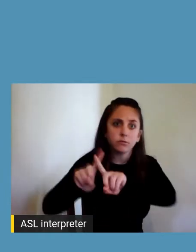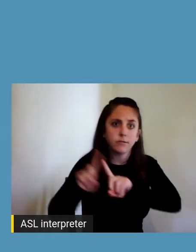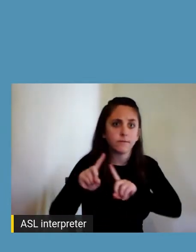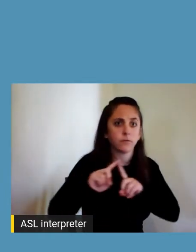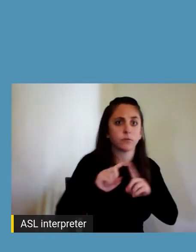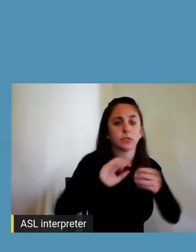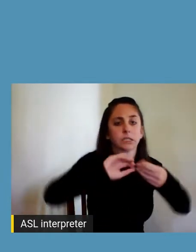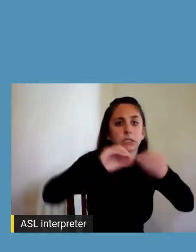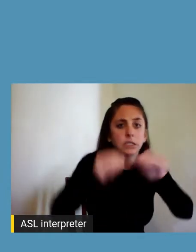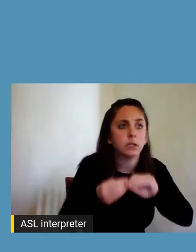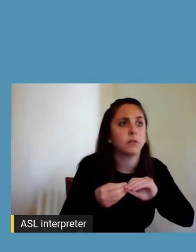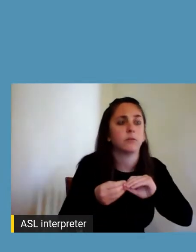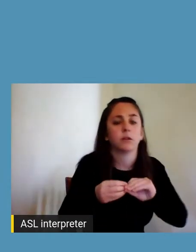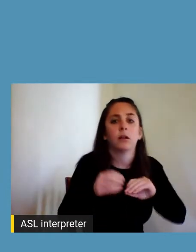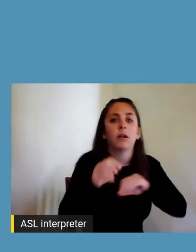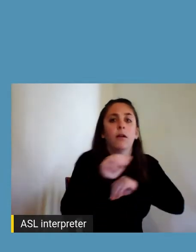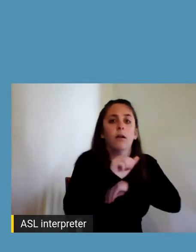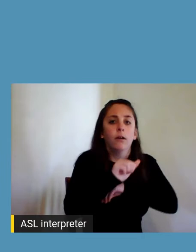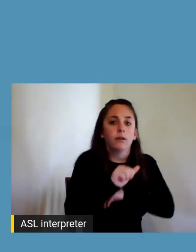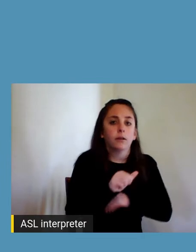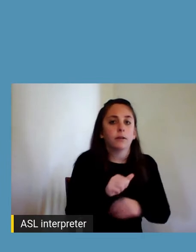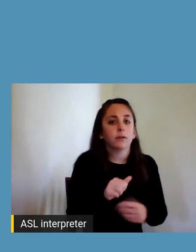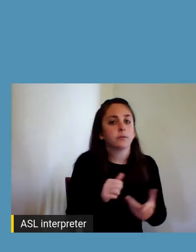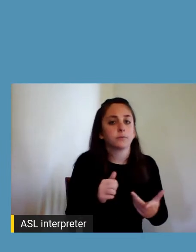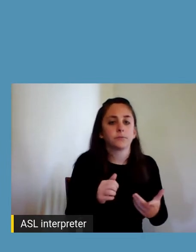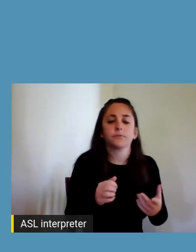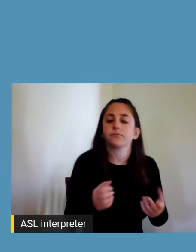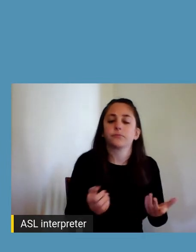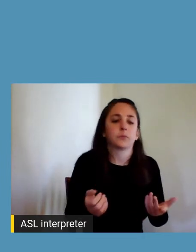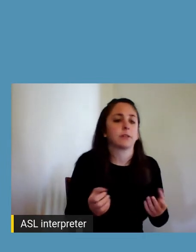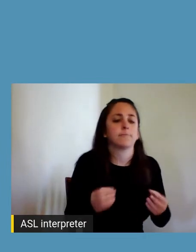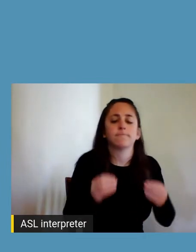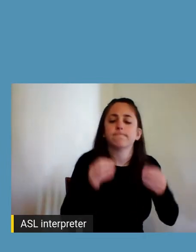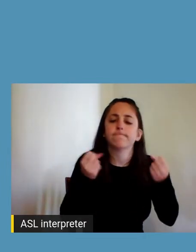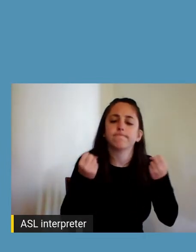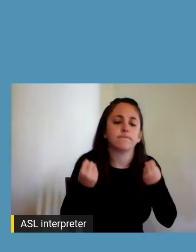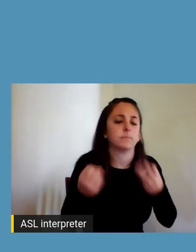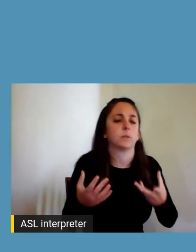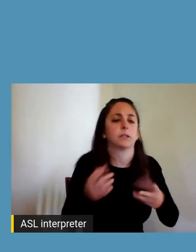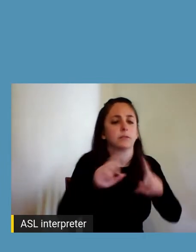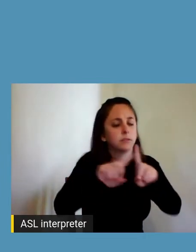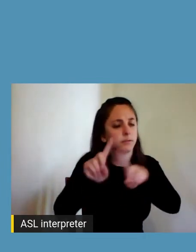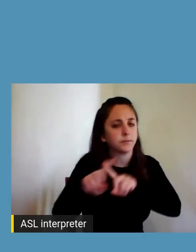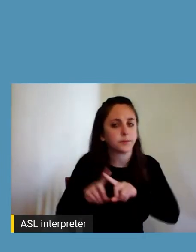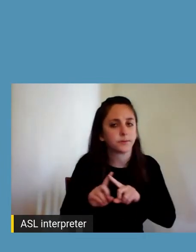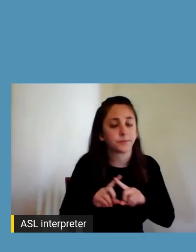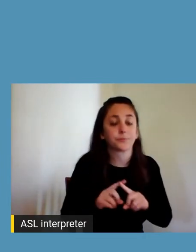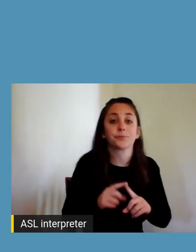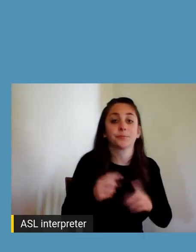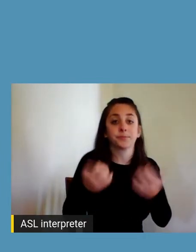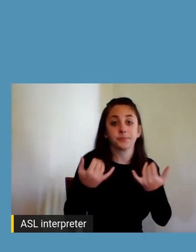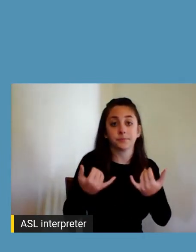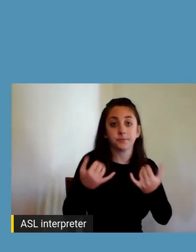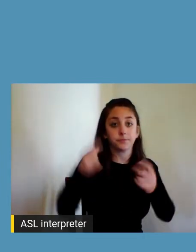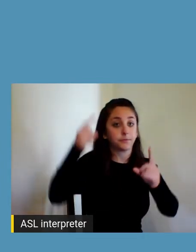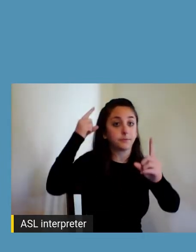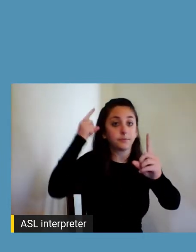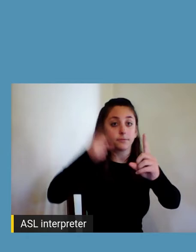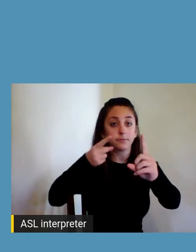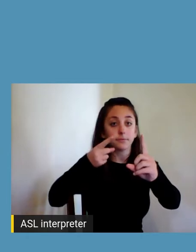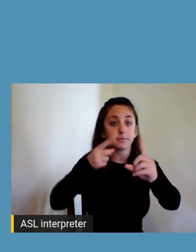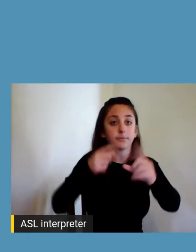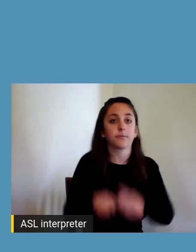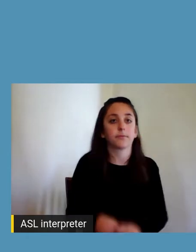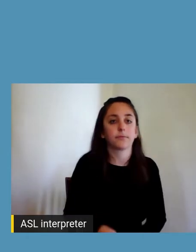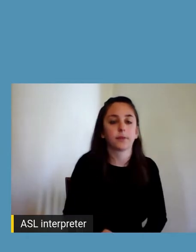or all tabs having even more numbers just dropping on you. So now I have a goal. I know what number I'm